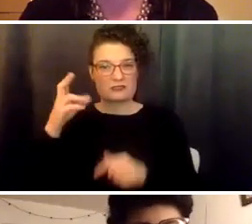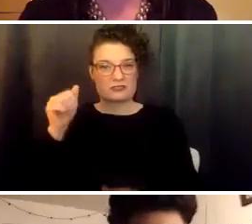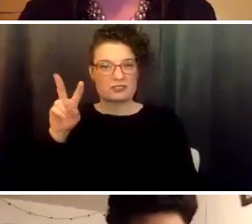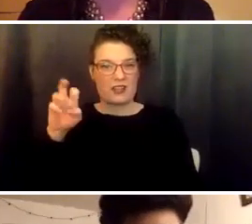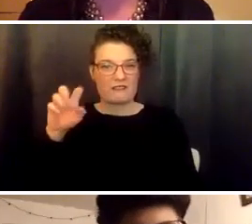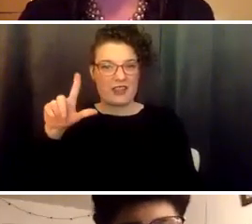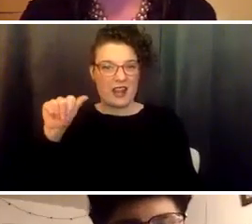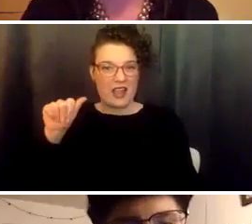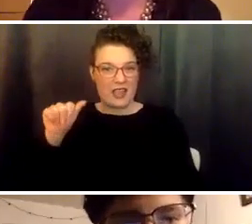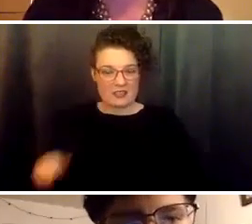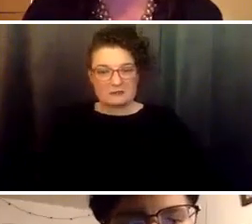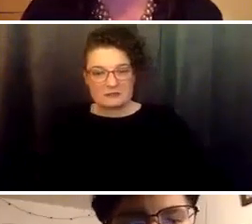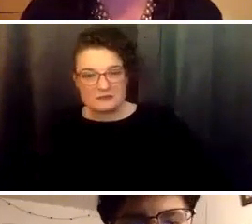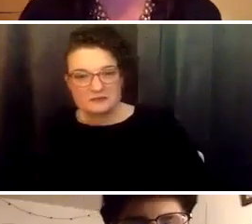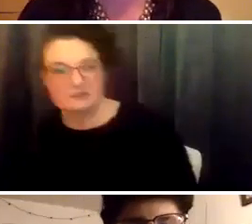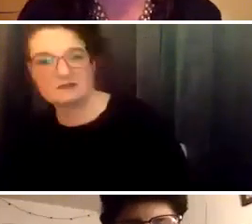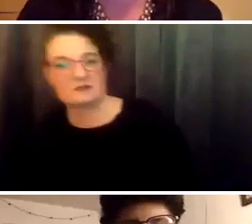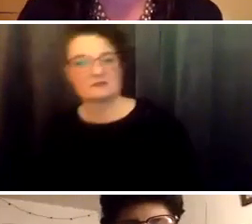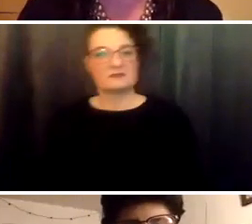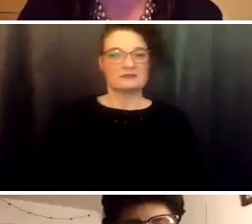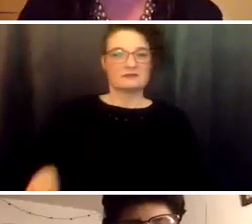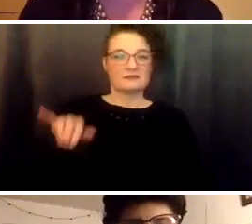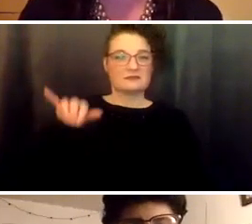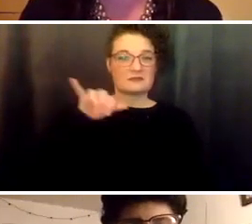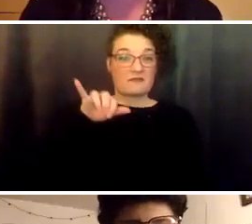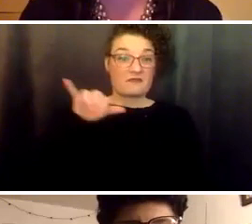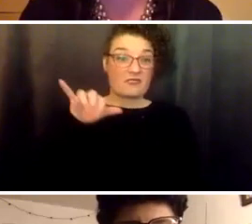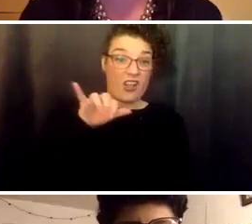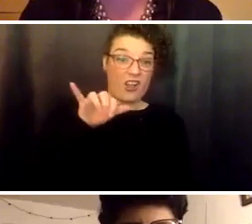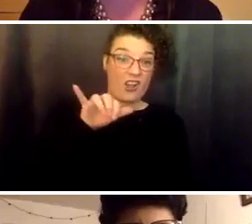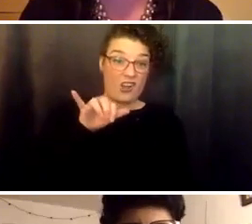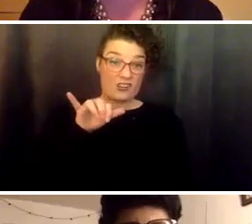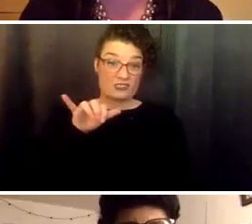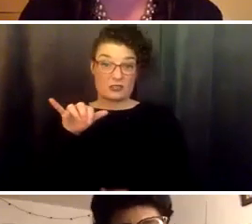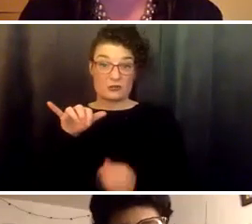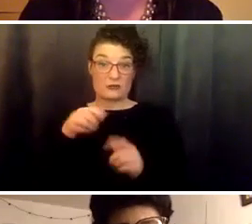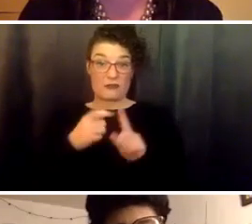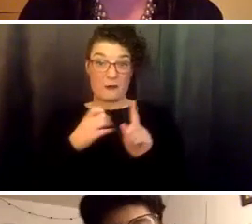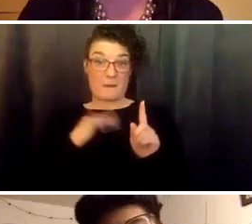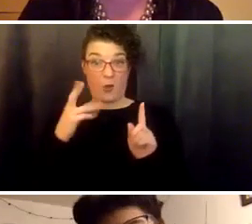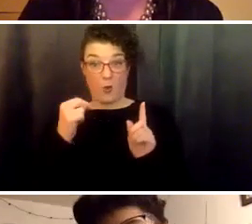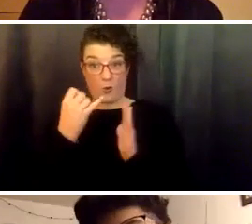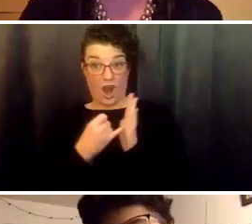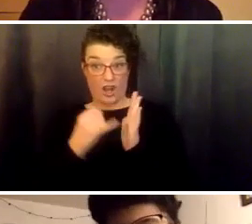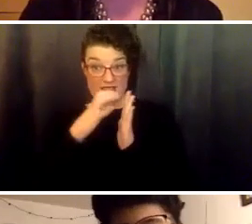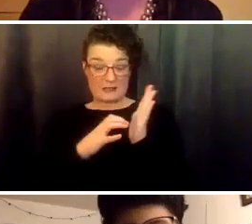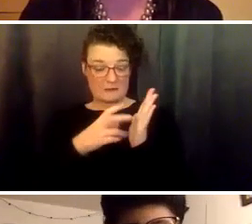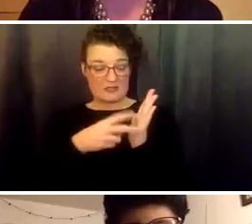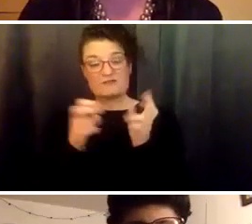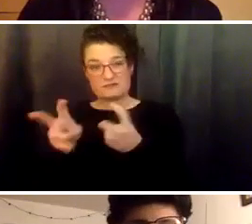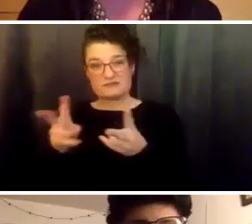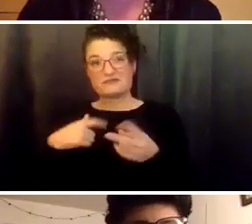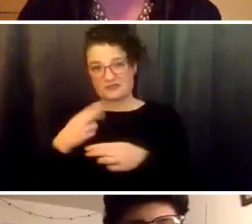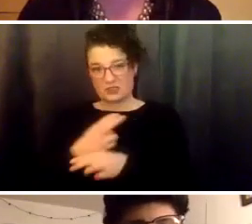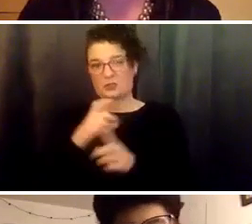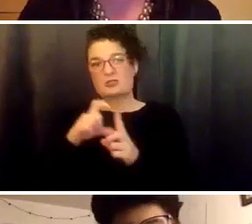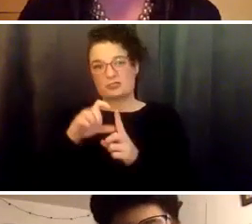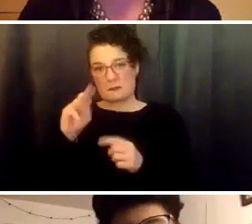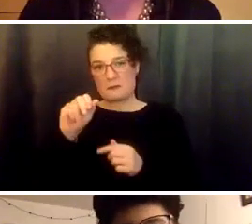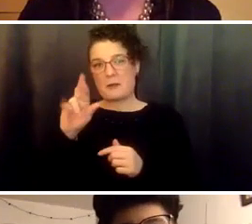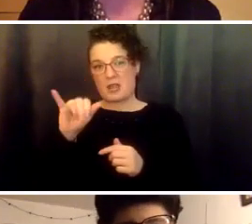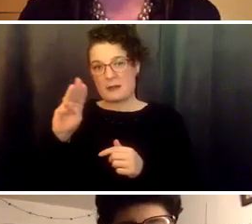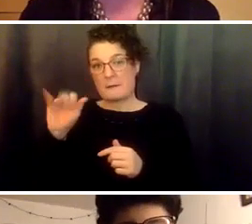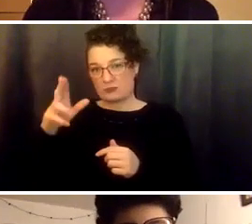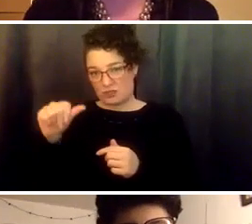And just pulling from my own artist statement, I decided to encompass both the term marimacha and Chavela